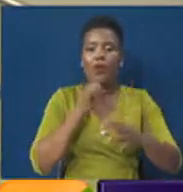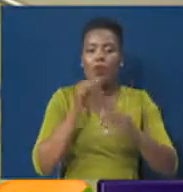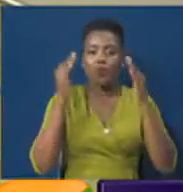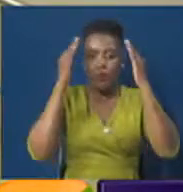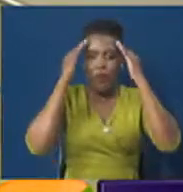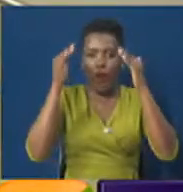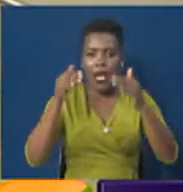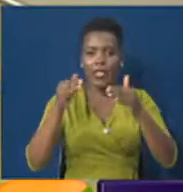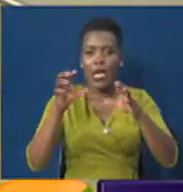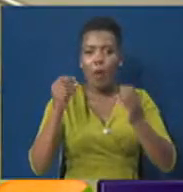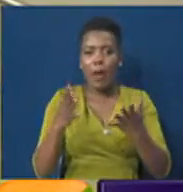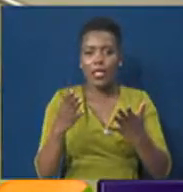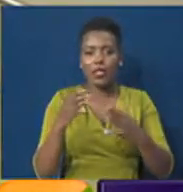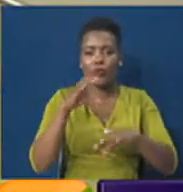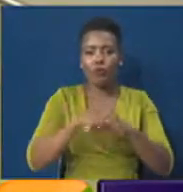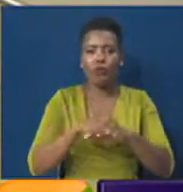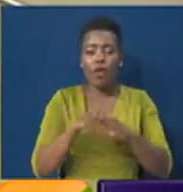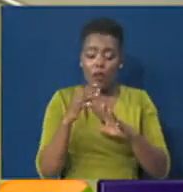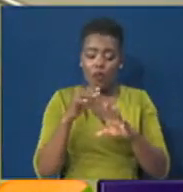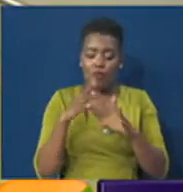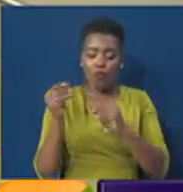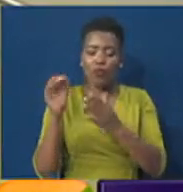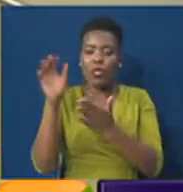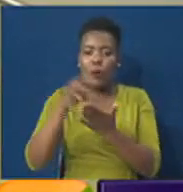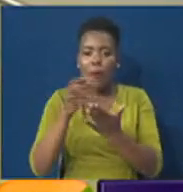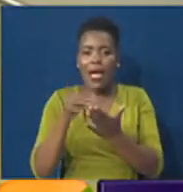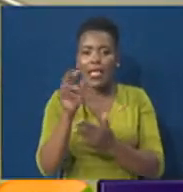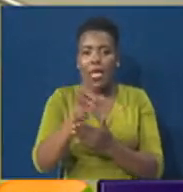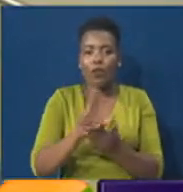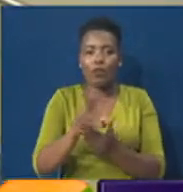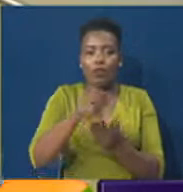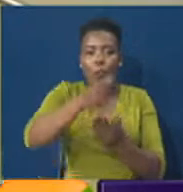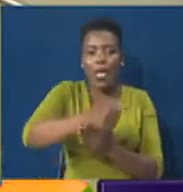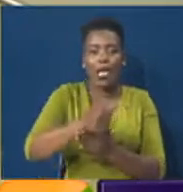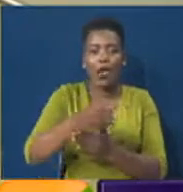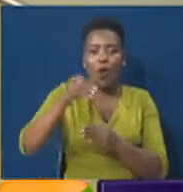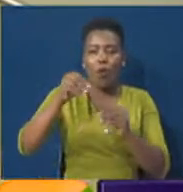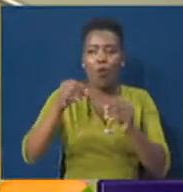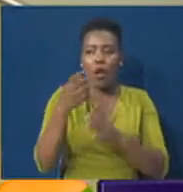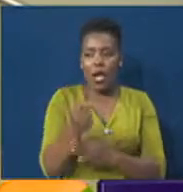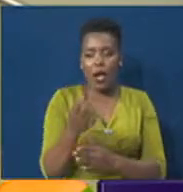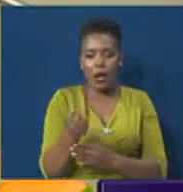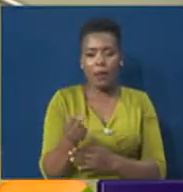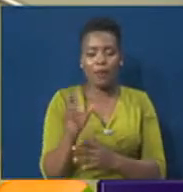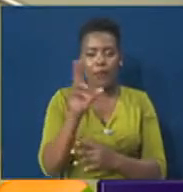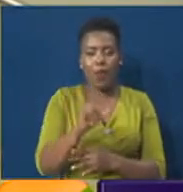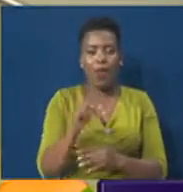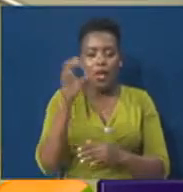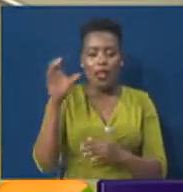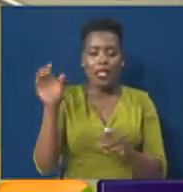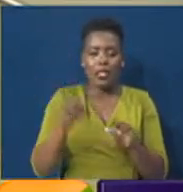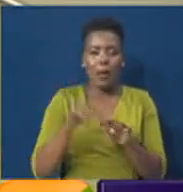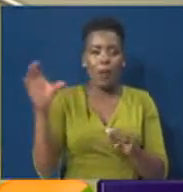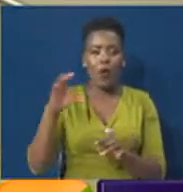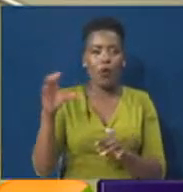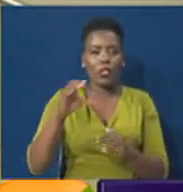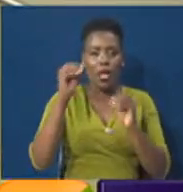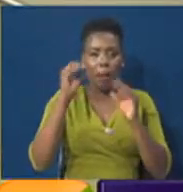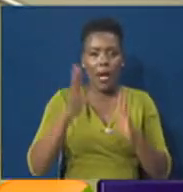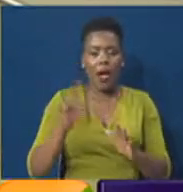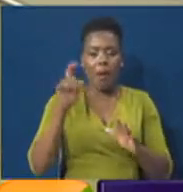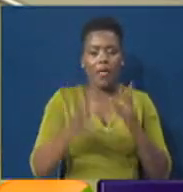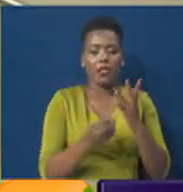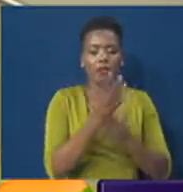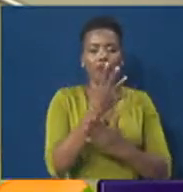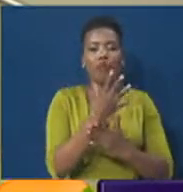at how much money you go to the supermarket and buy unga. The same consumer must also be made the producer. And